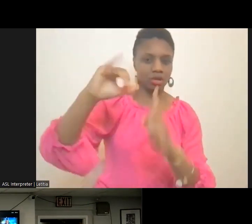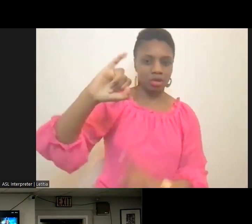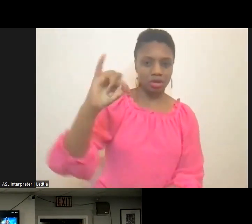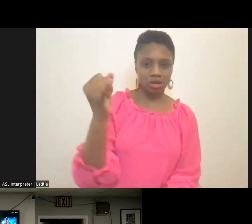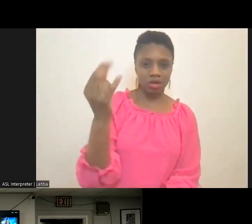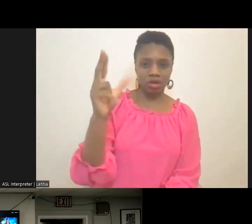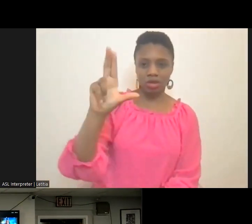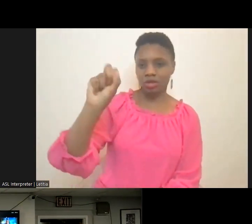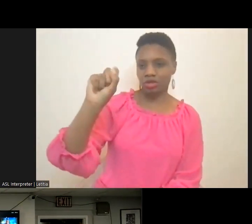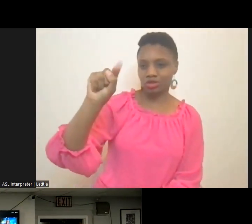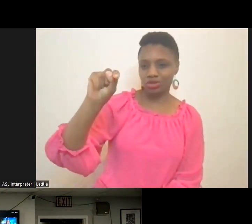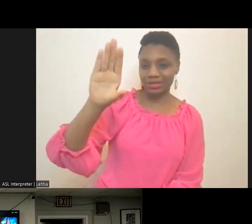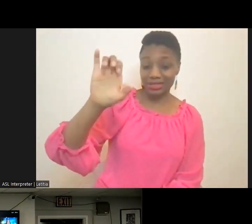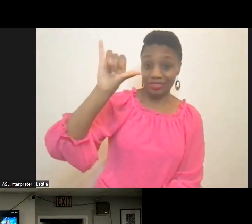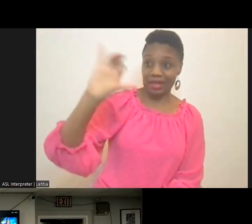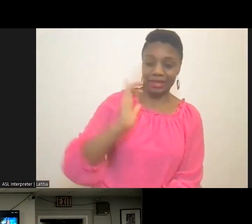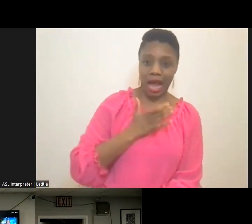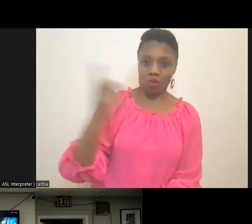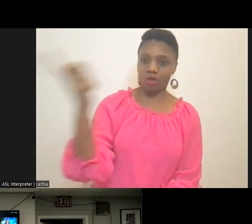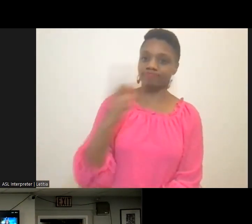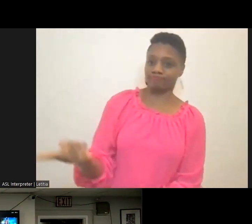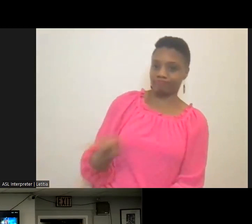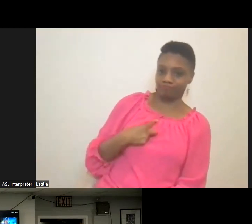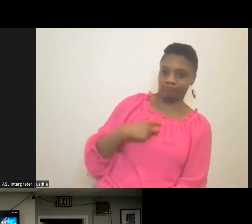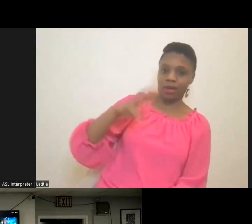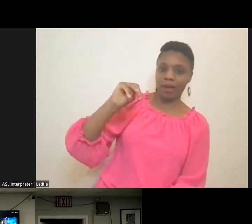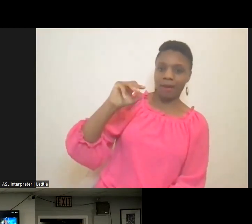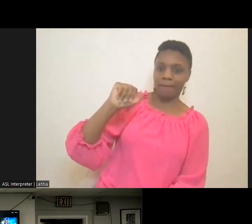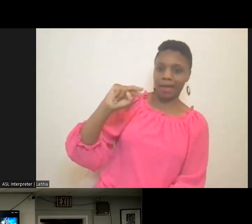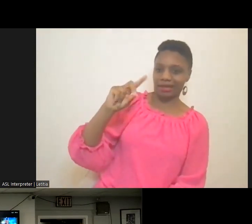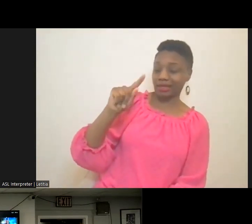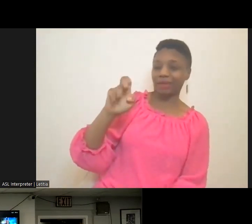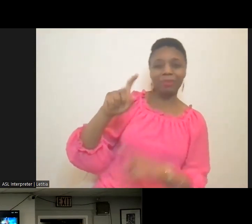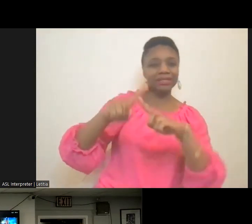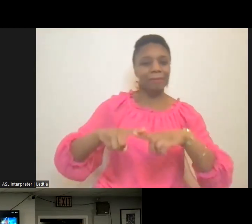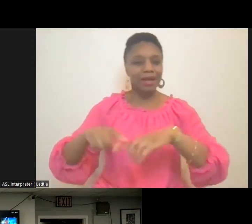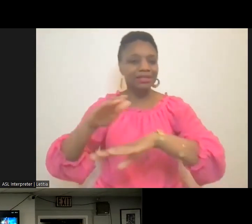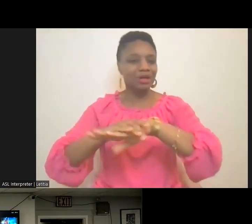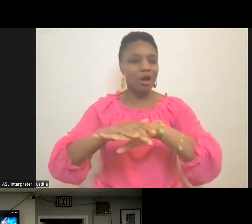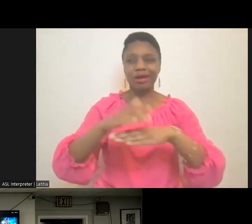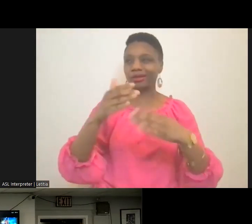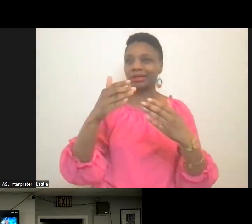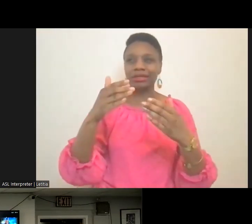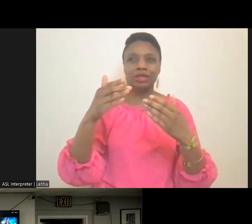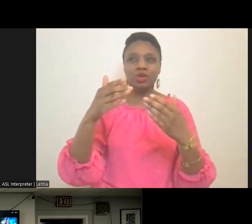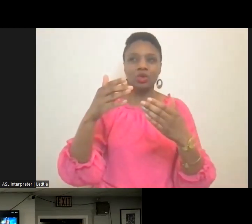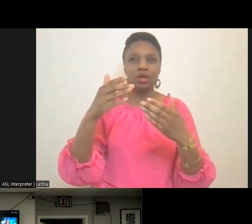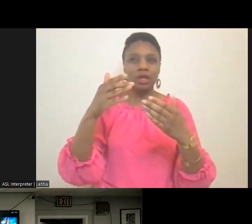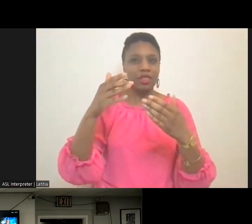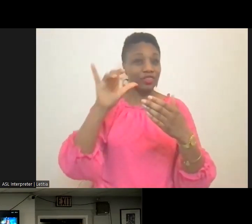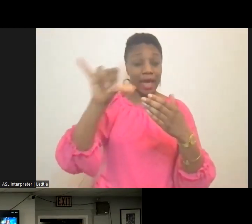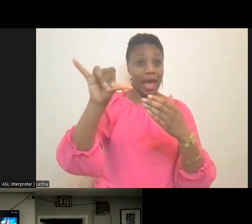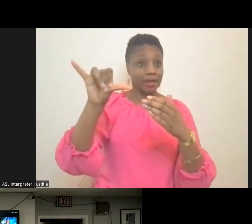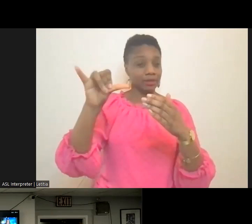calling or mandate that could mean a whole lot of different things depending on the areas of interest that we would want to focus